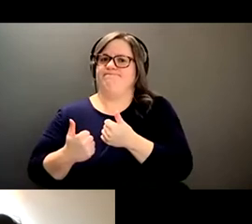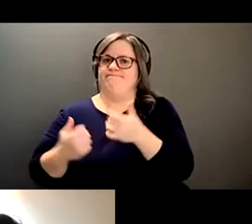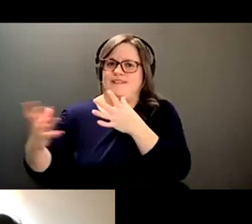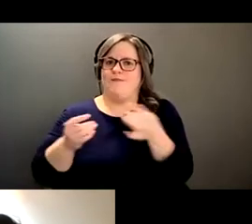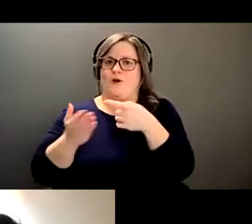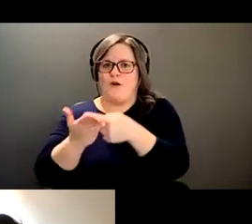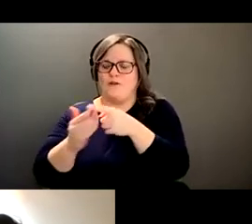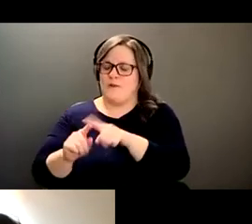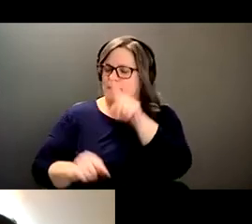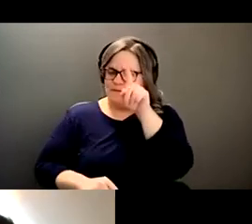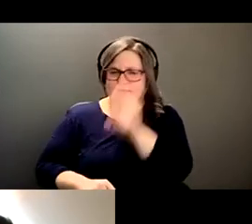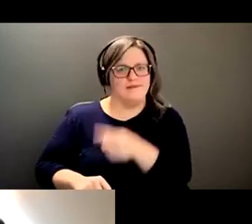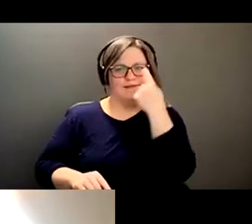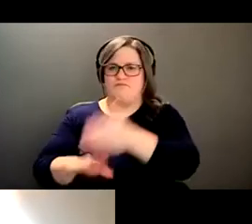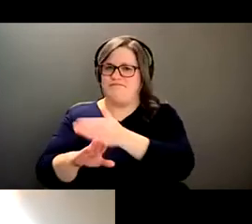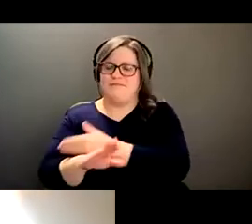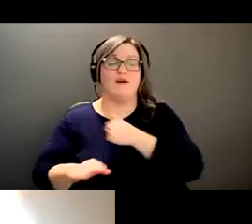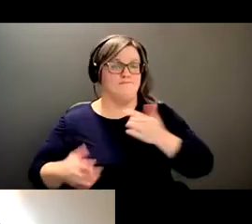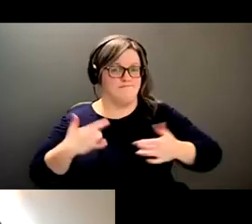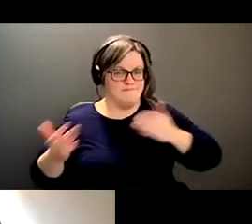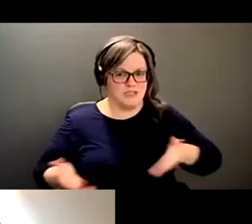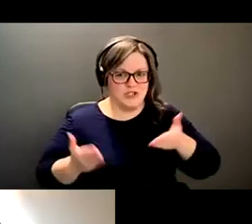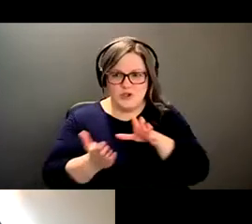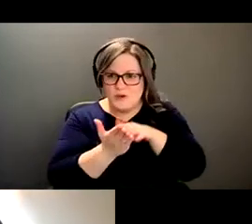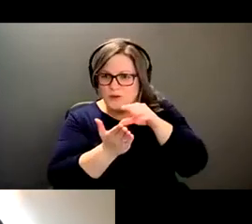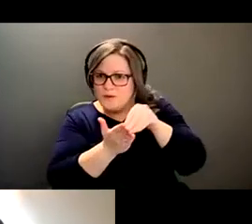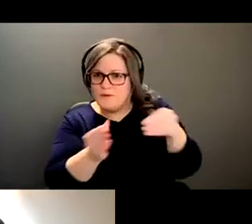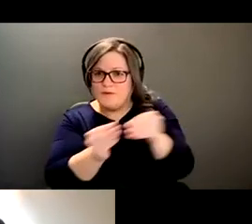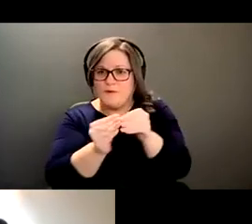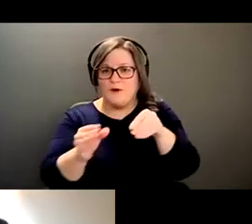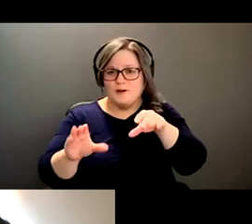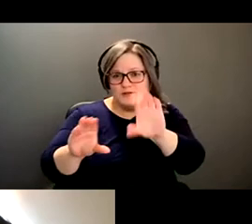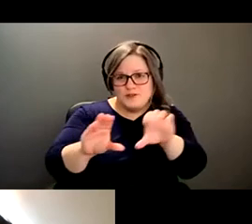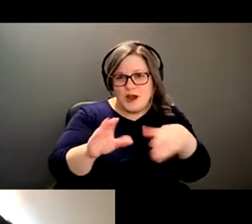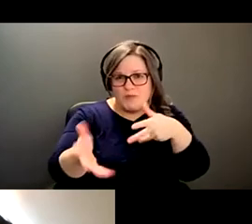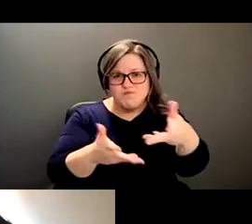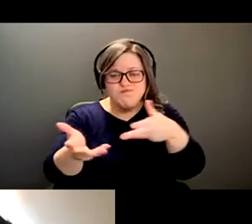here and to hear more and kind of chat with everybody else on this call.